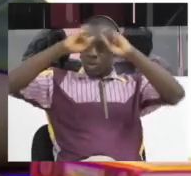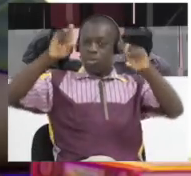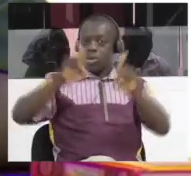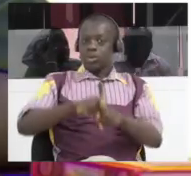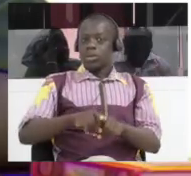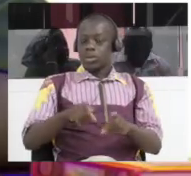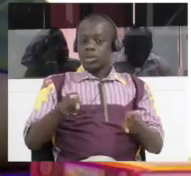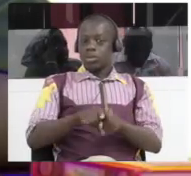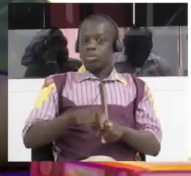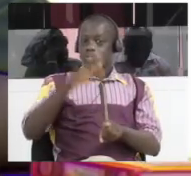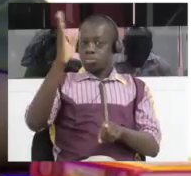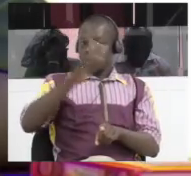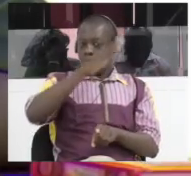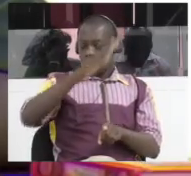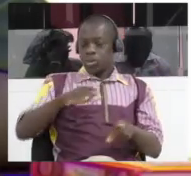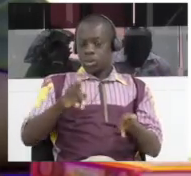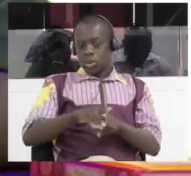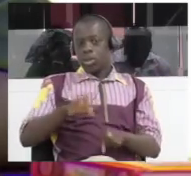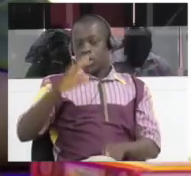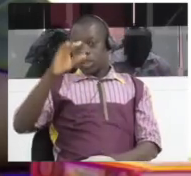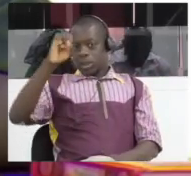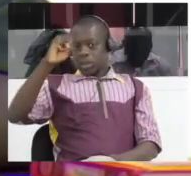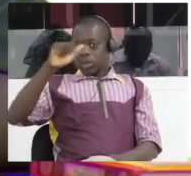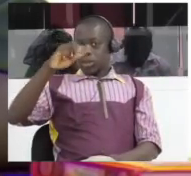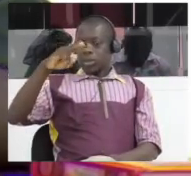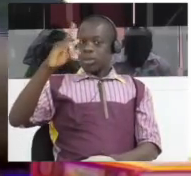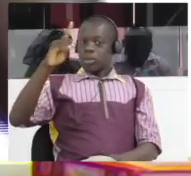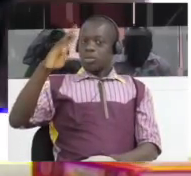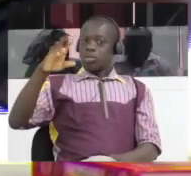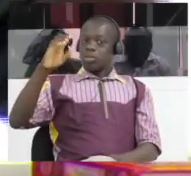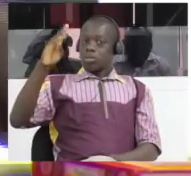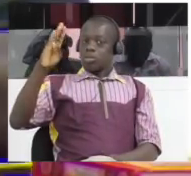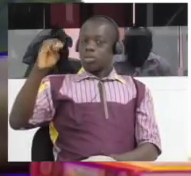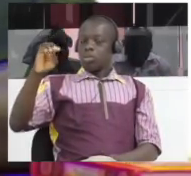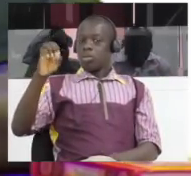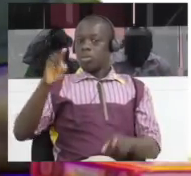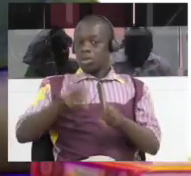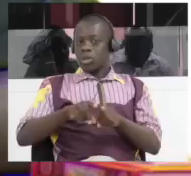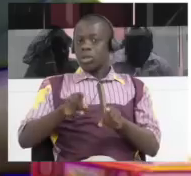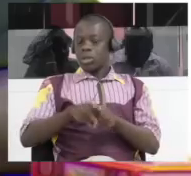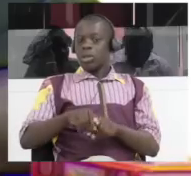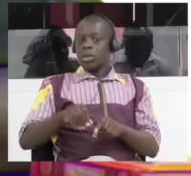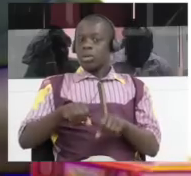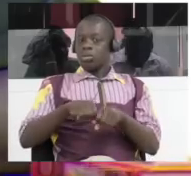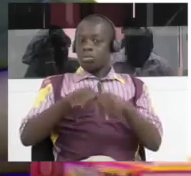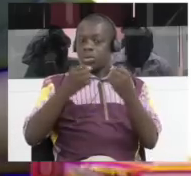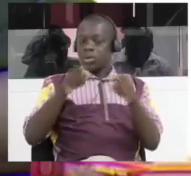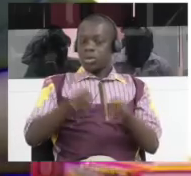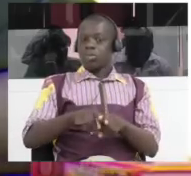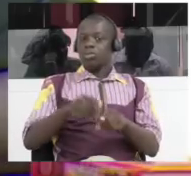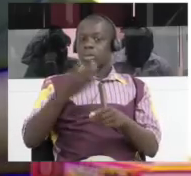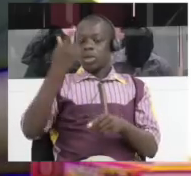disband the gendarmerie, I think this was consequent upon the breaking of the earlier confederal